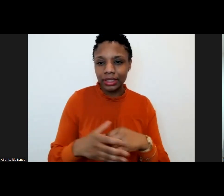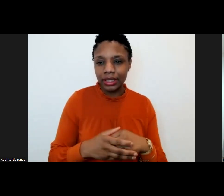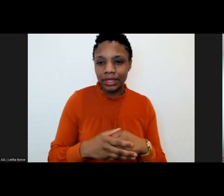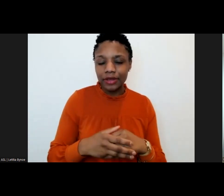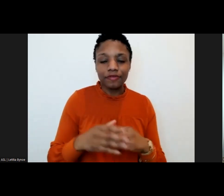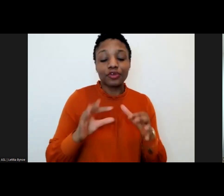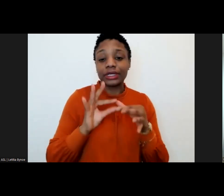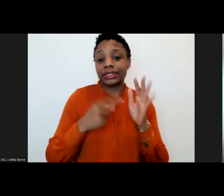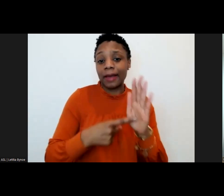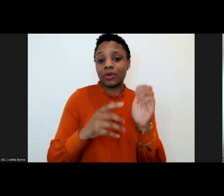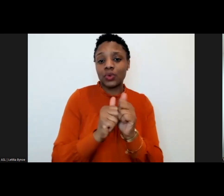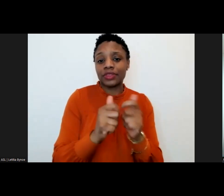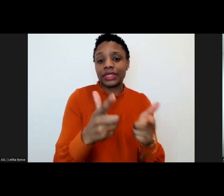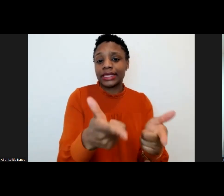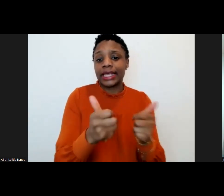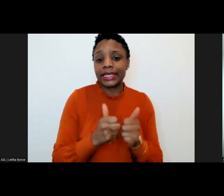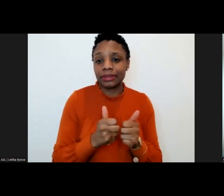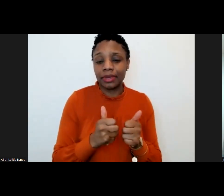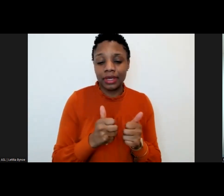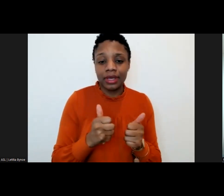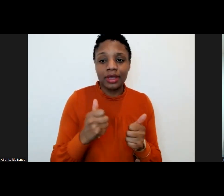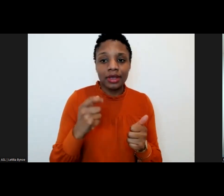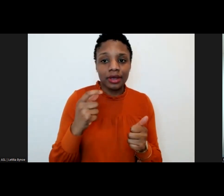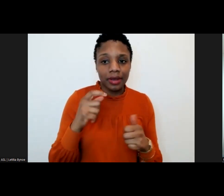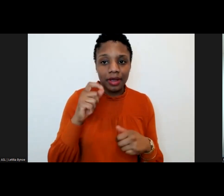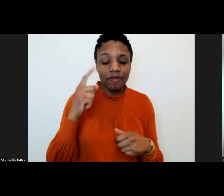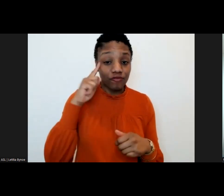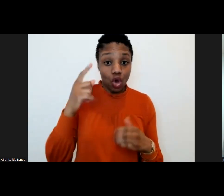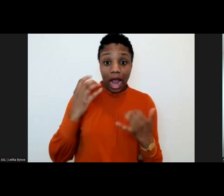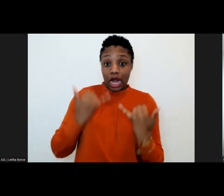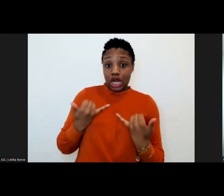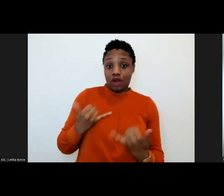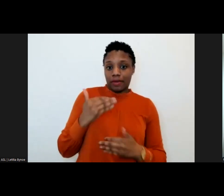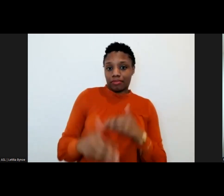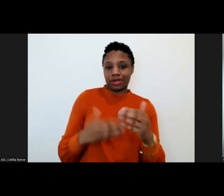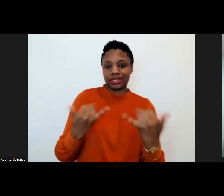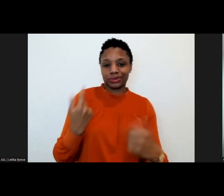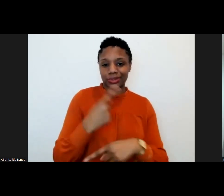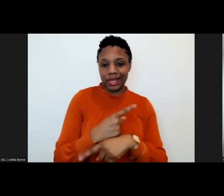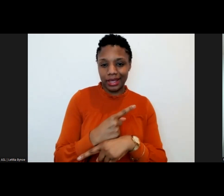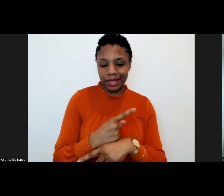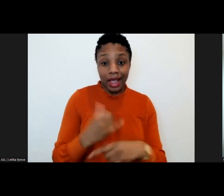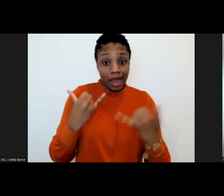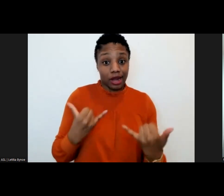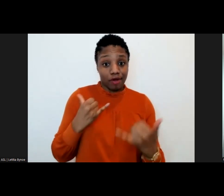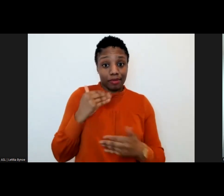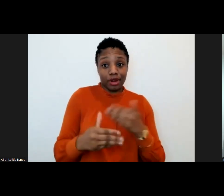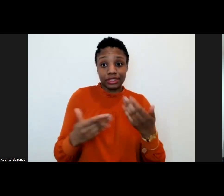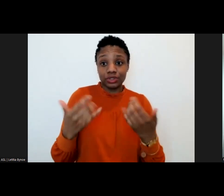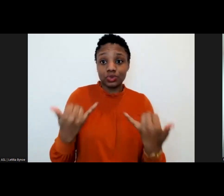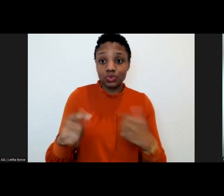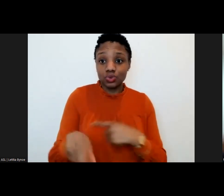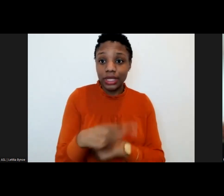engagement process for the existing process that we have today, where you have local